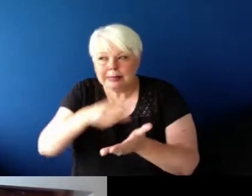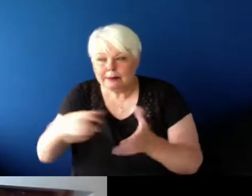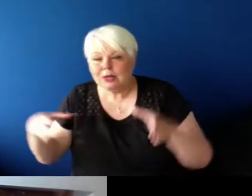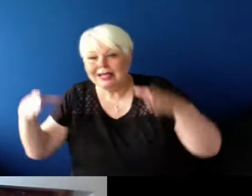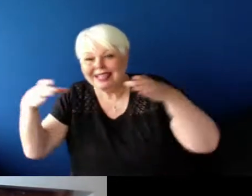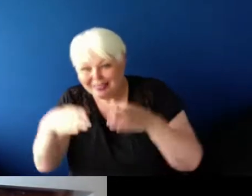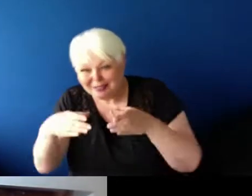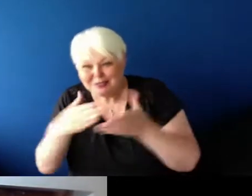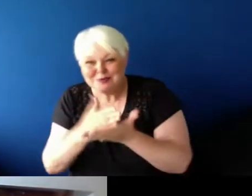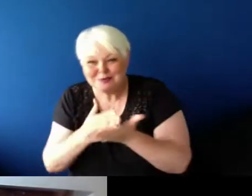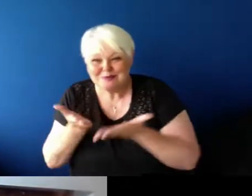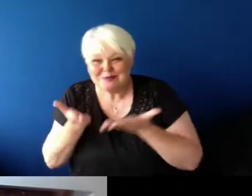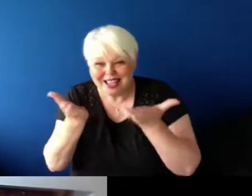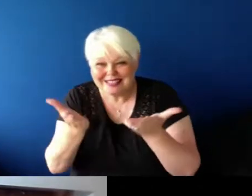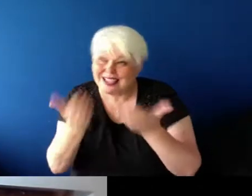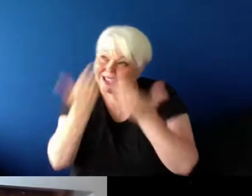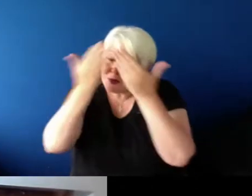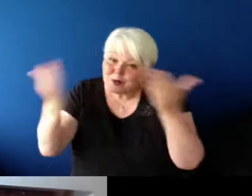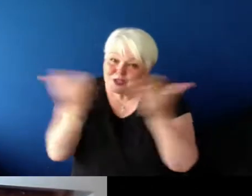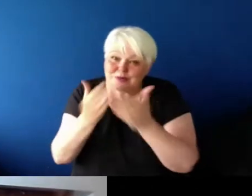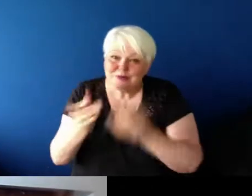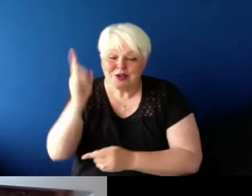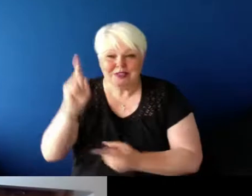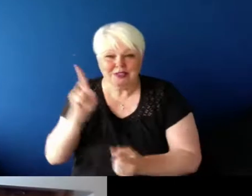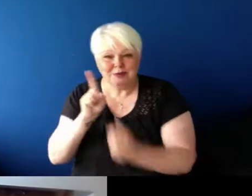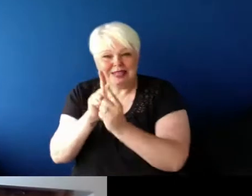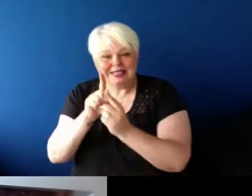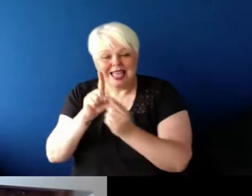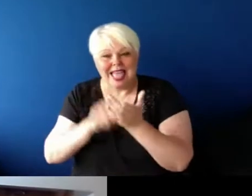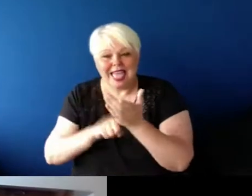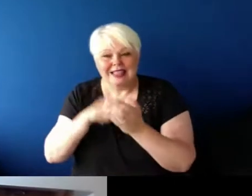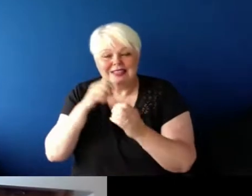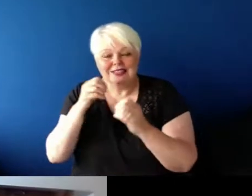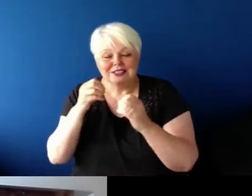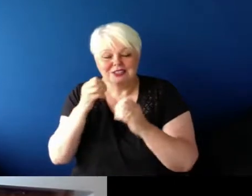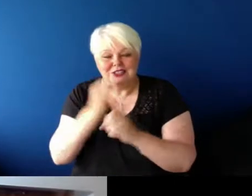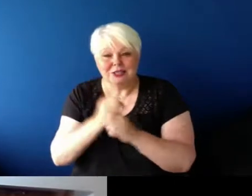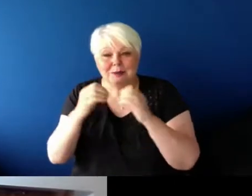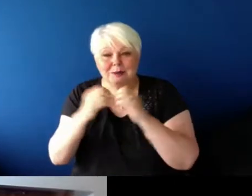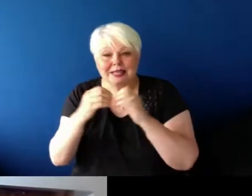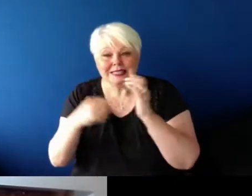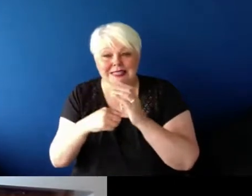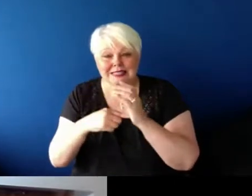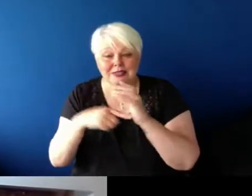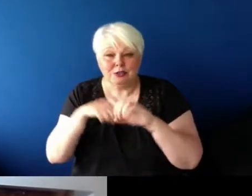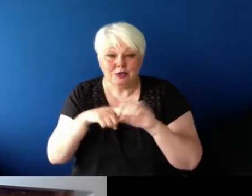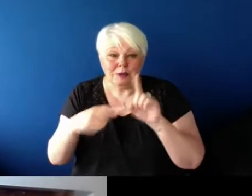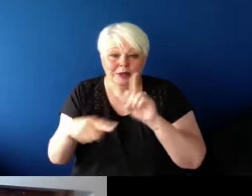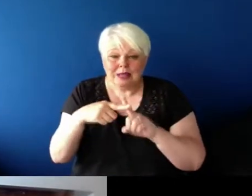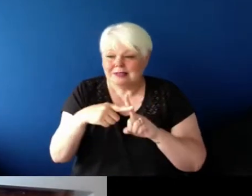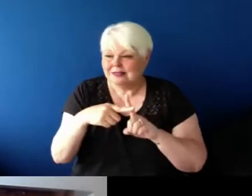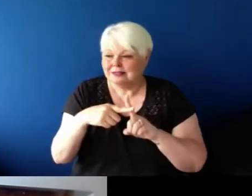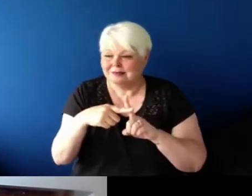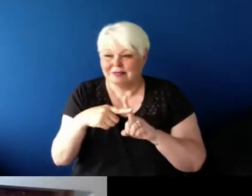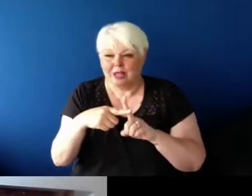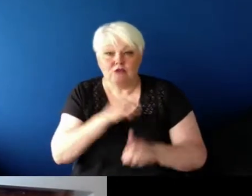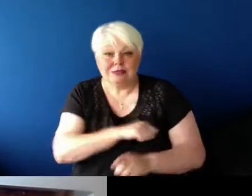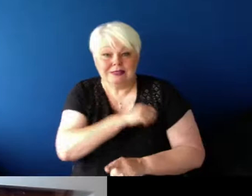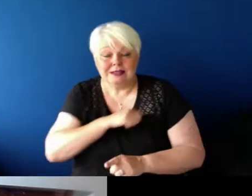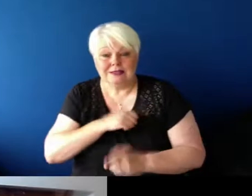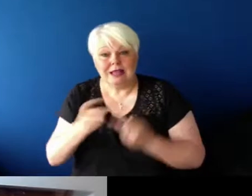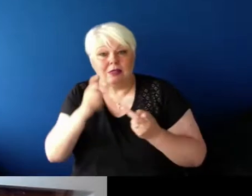where people gather to bake bread and worship God. There she met LGBT plus Christians and other groups she calls prophetic communities. Her book,